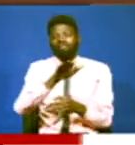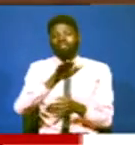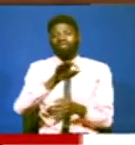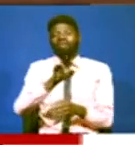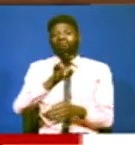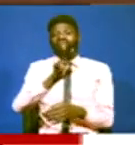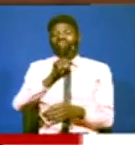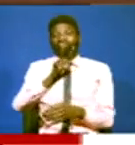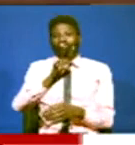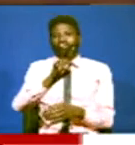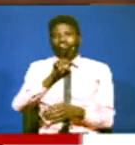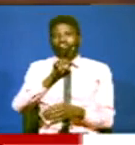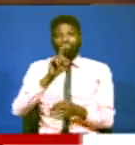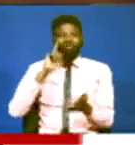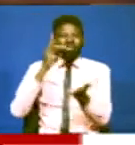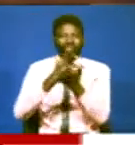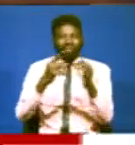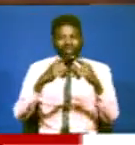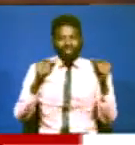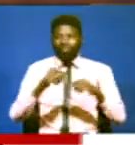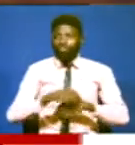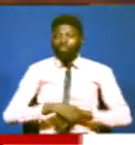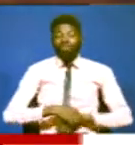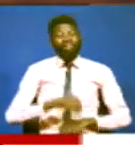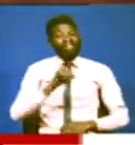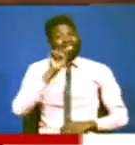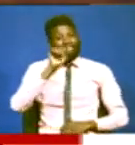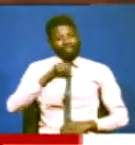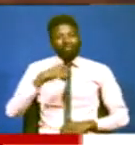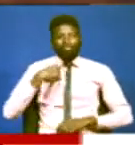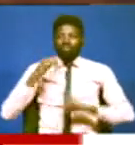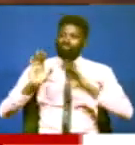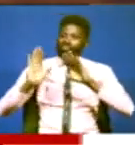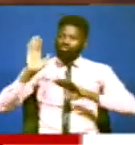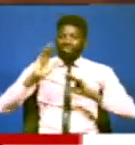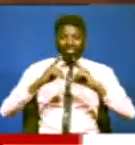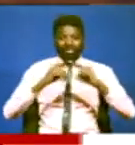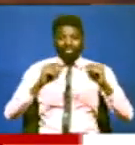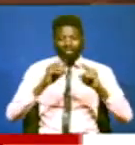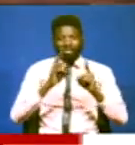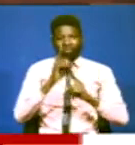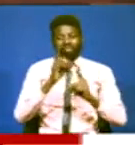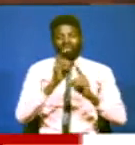page yes. number 1. Yes, I swear a statement dated 13th of December.